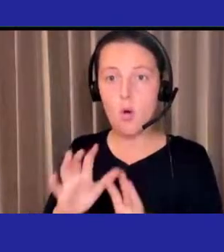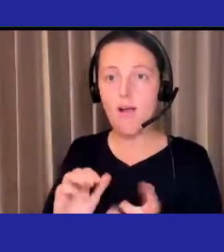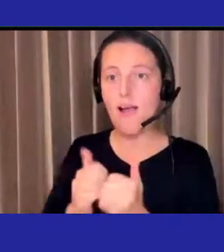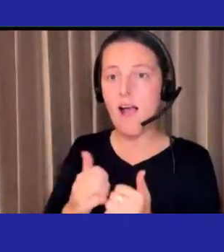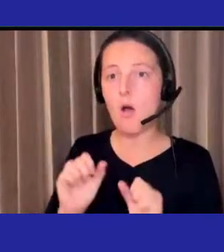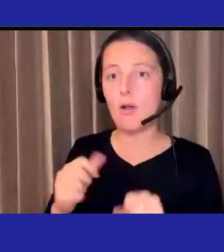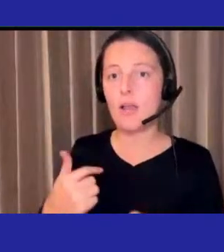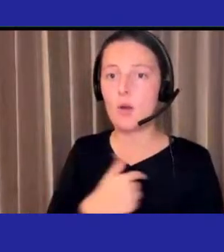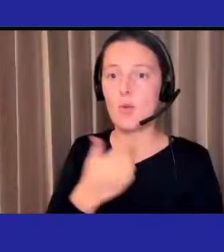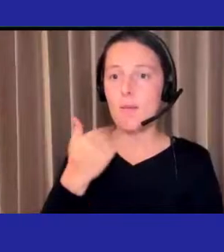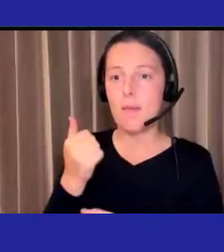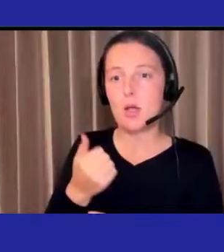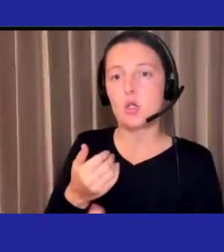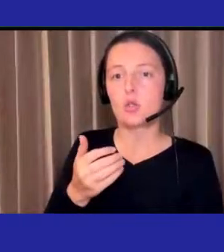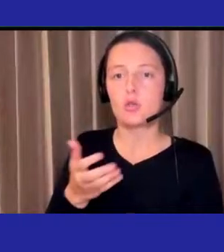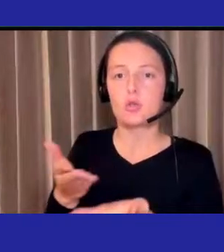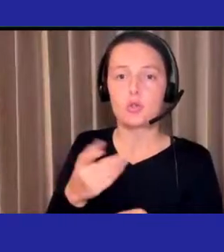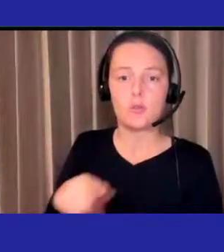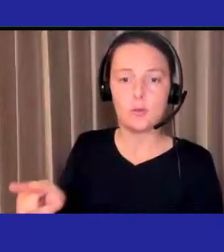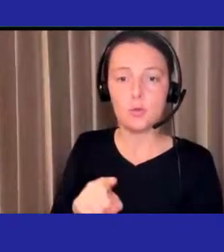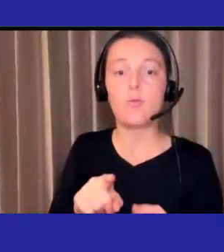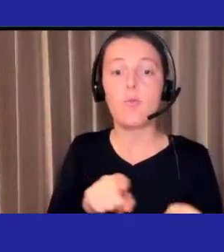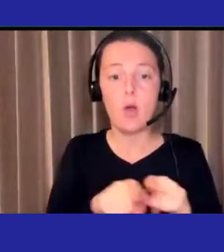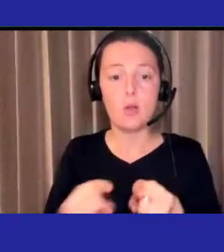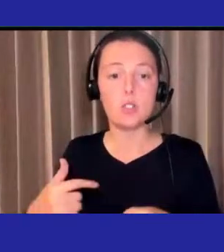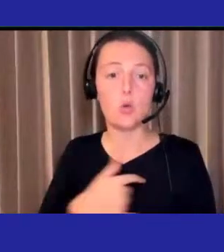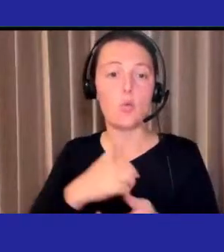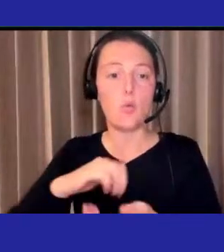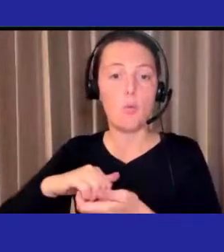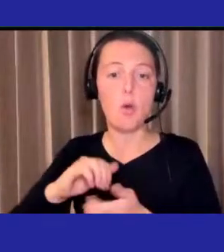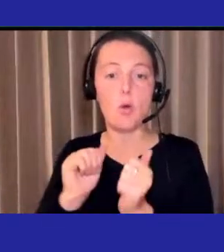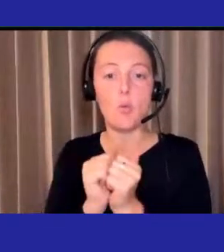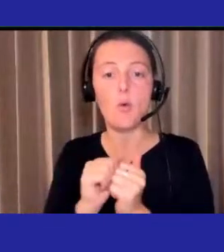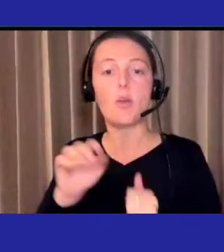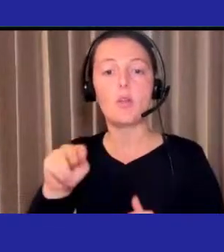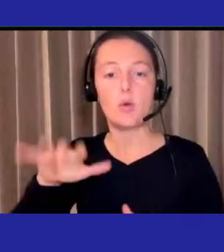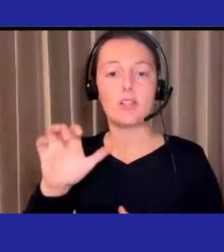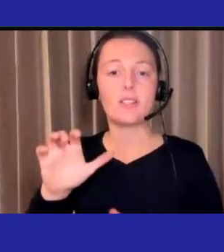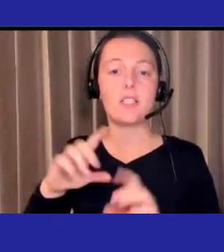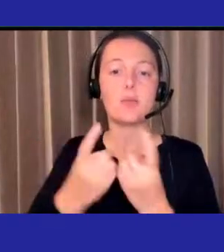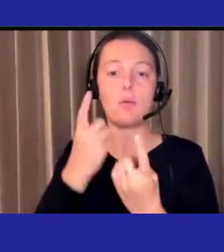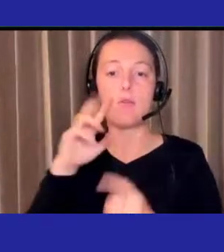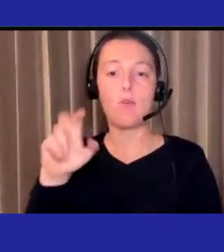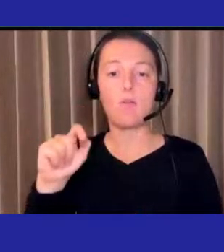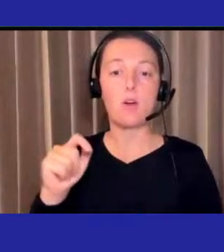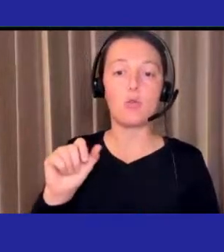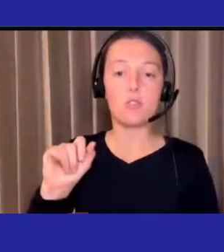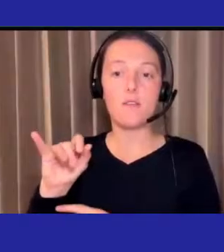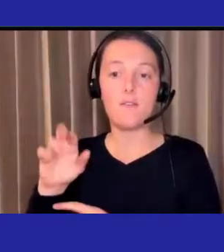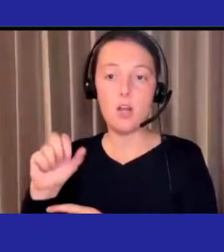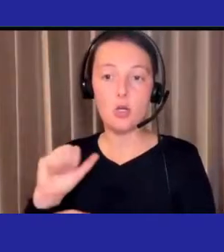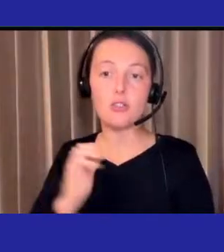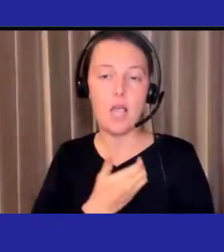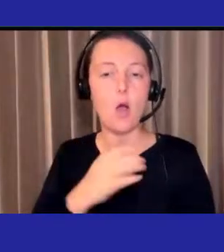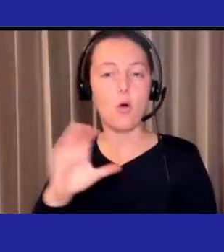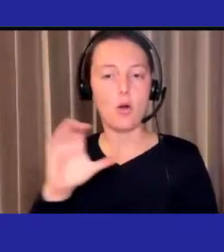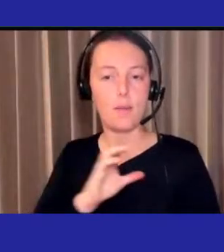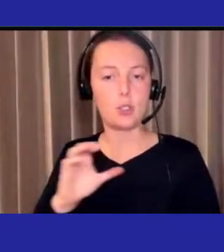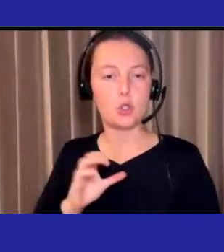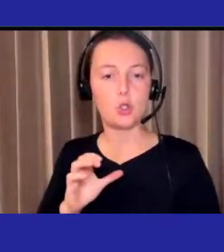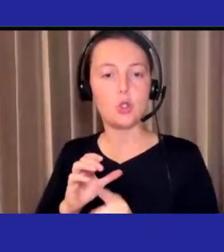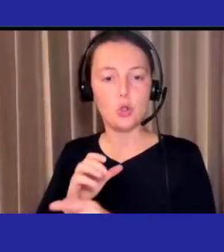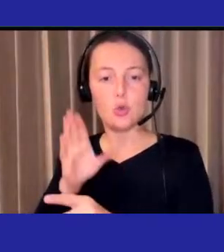City Department of Veterans Affairs, our commissioner, who has been a wonderful partner. And we're going to be offering military